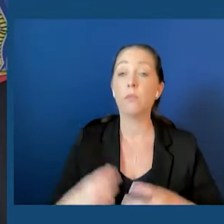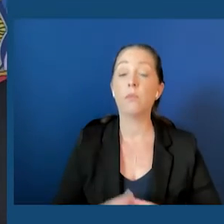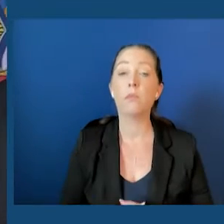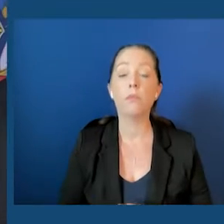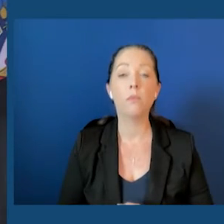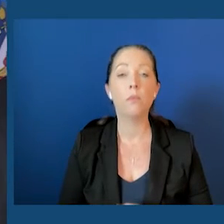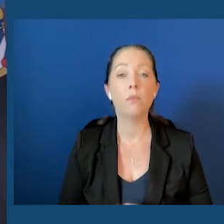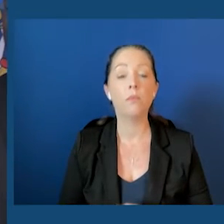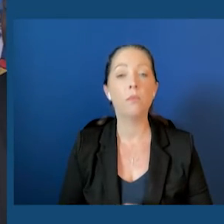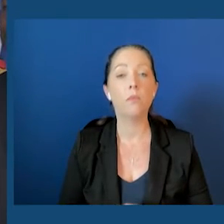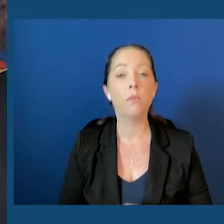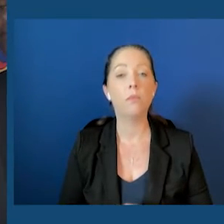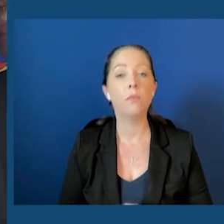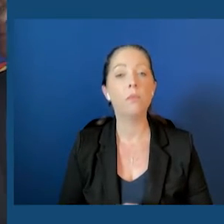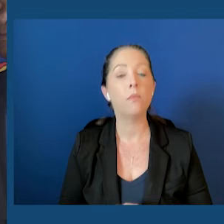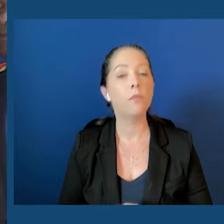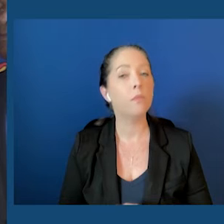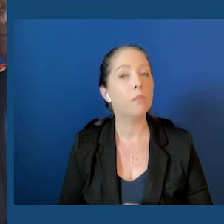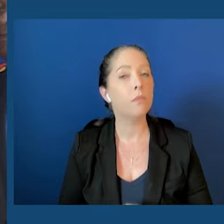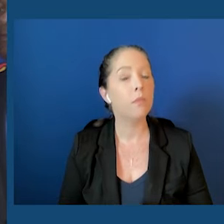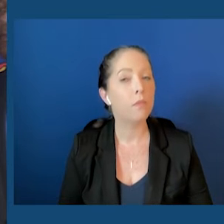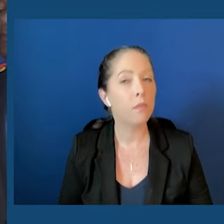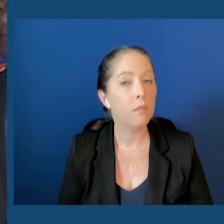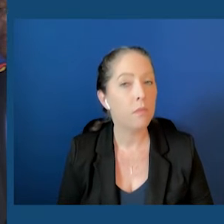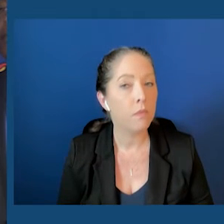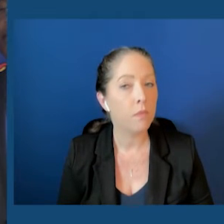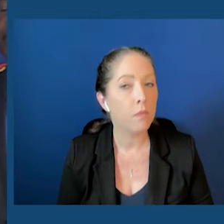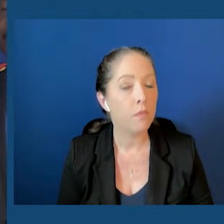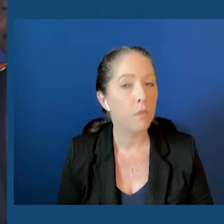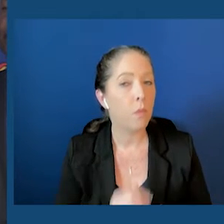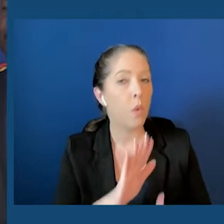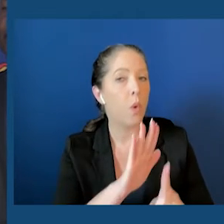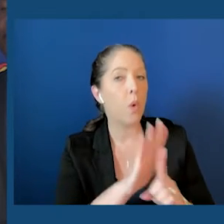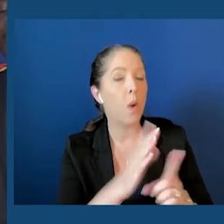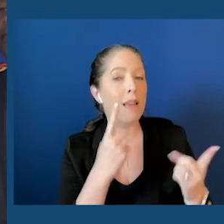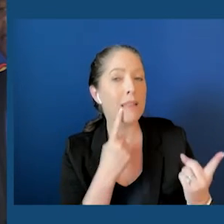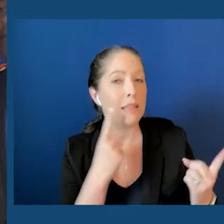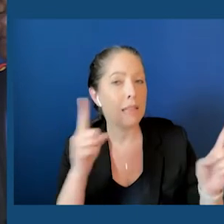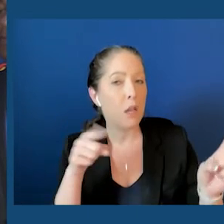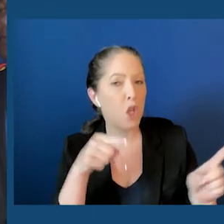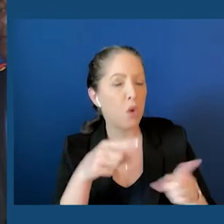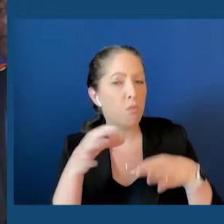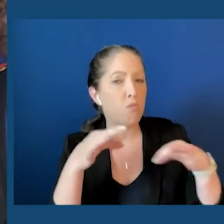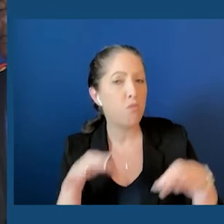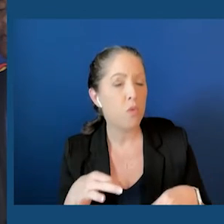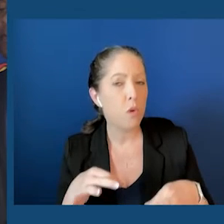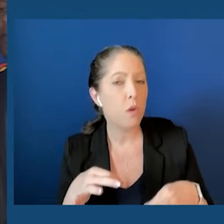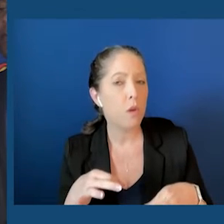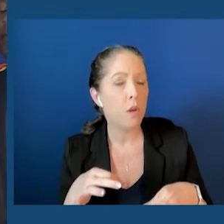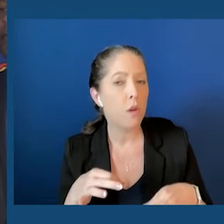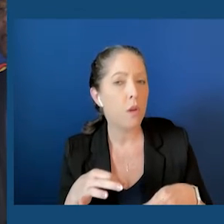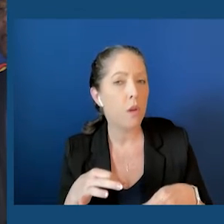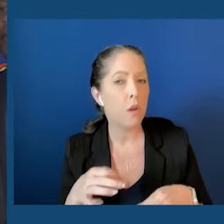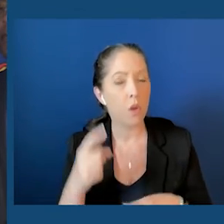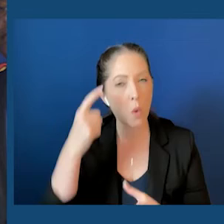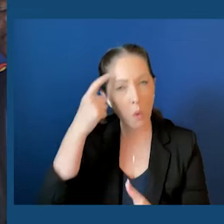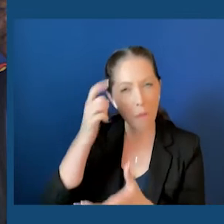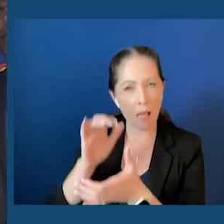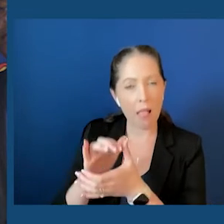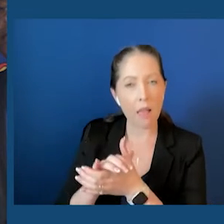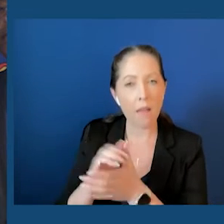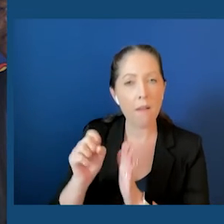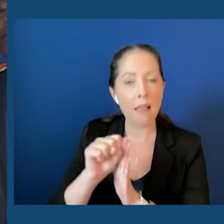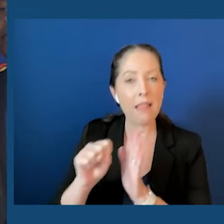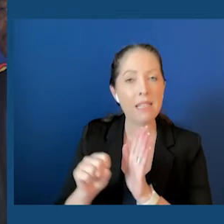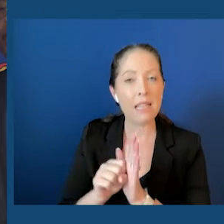Given the successes you guys are explaining, at what point do you guys believe that the state of emergency on